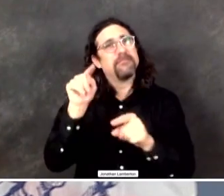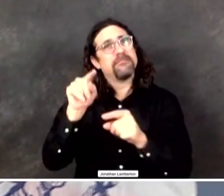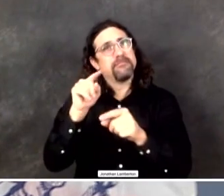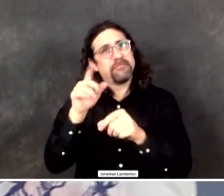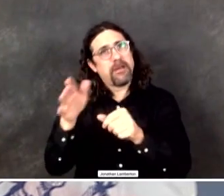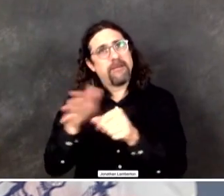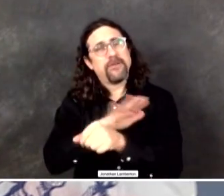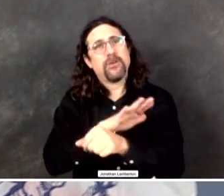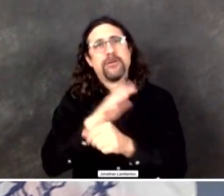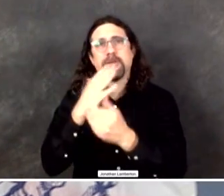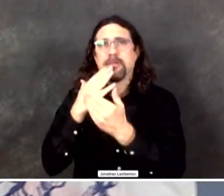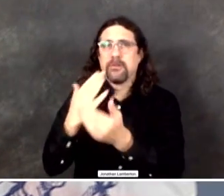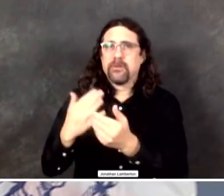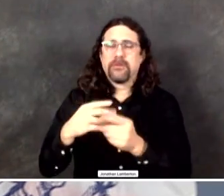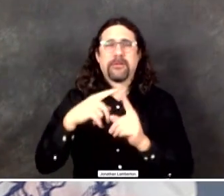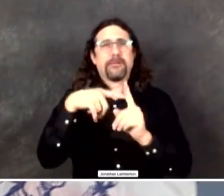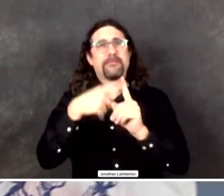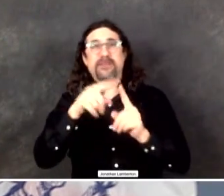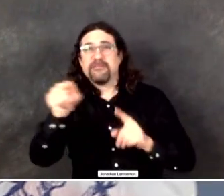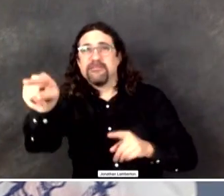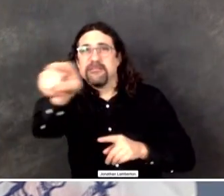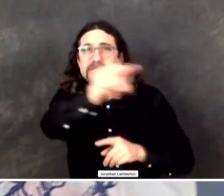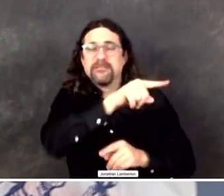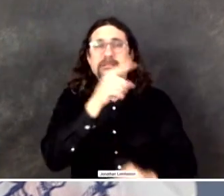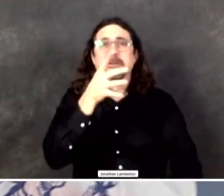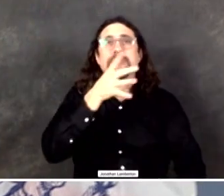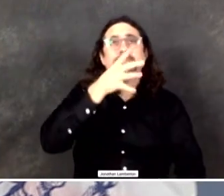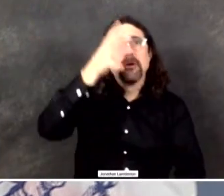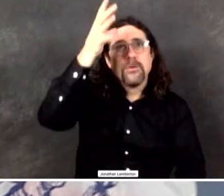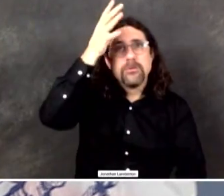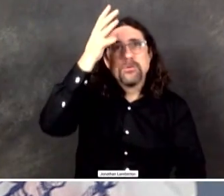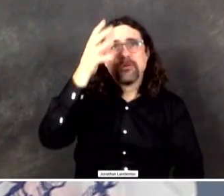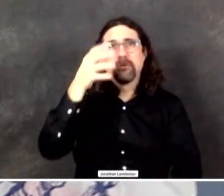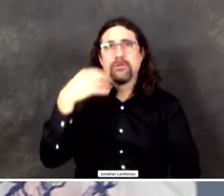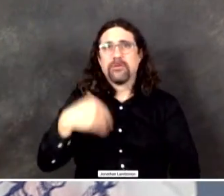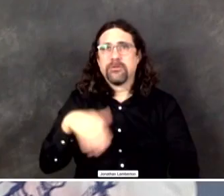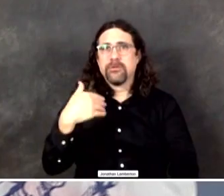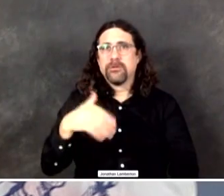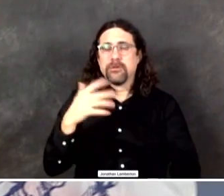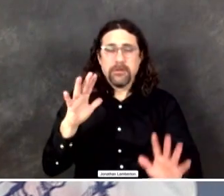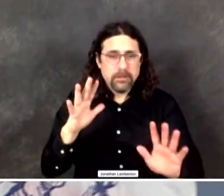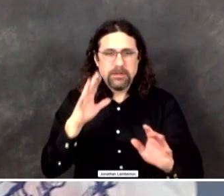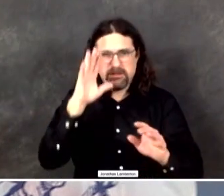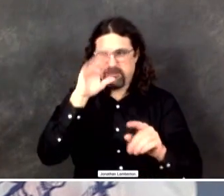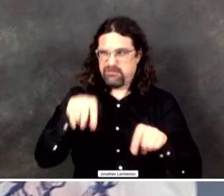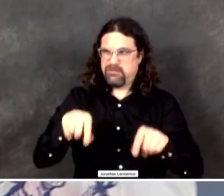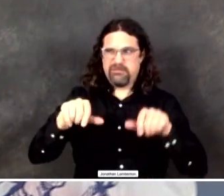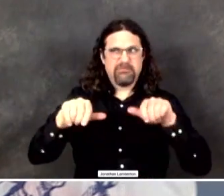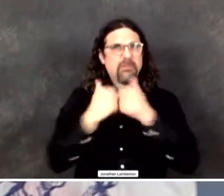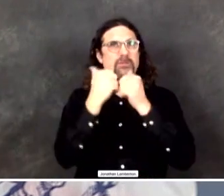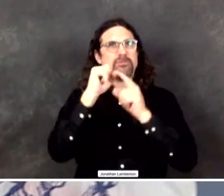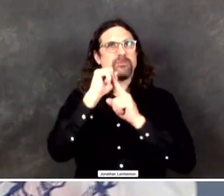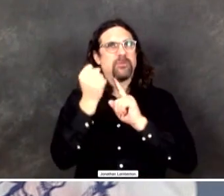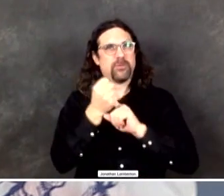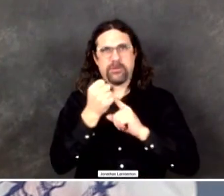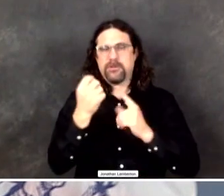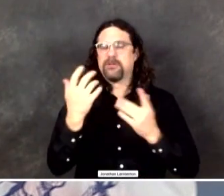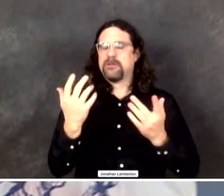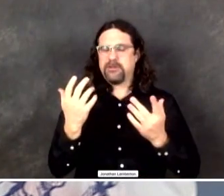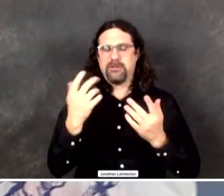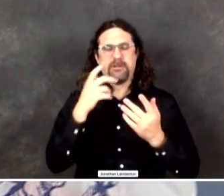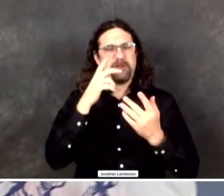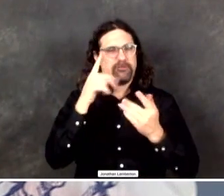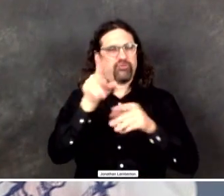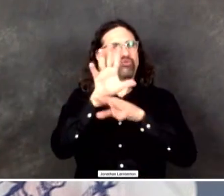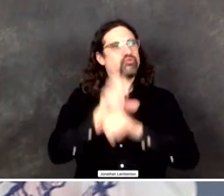create and deal with really challenging situations. It is not easy to have a child cooped up at home, I assure you. But our parents have really